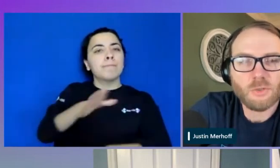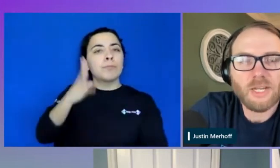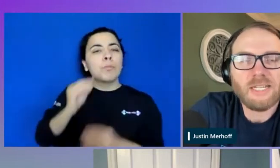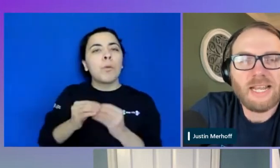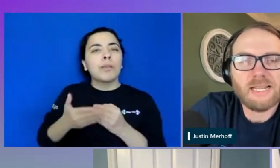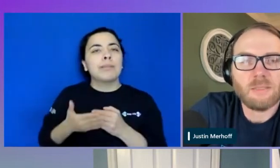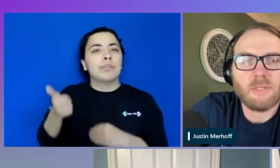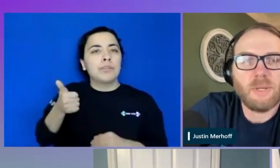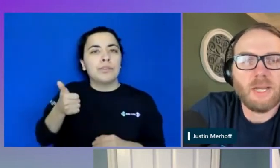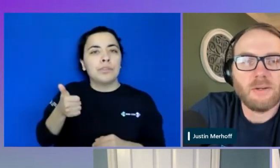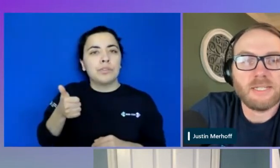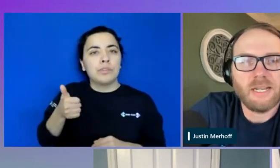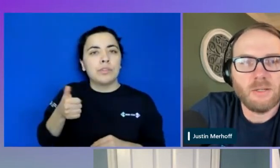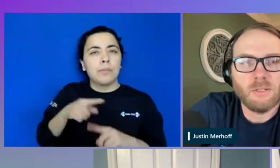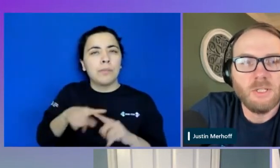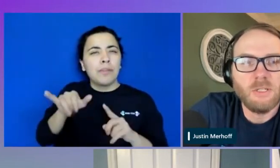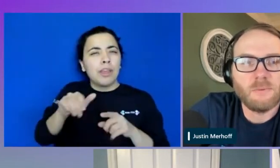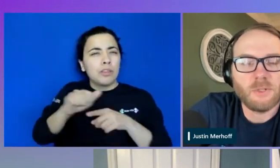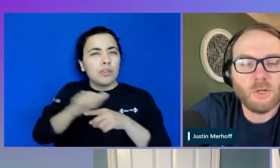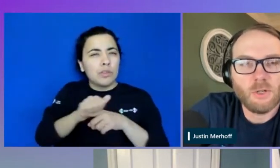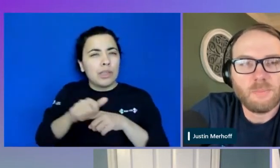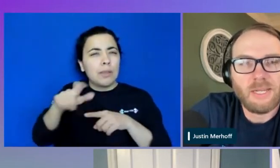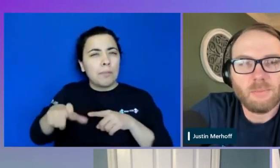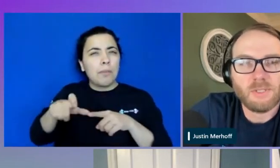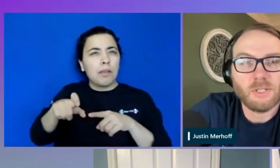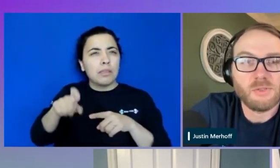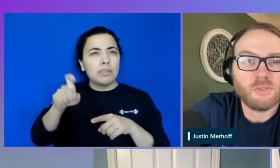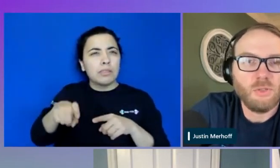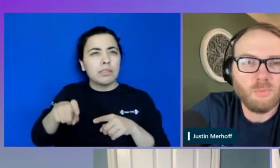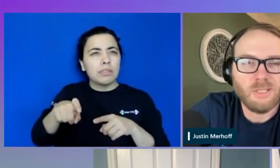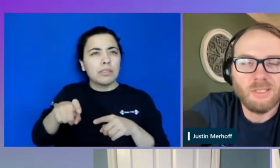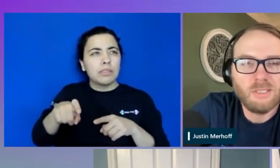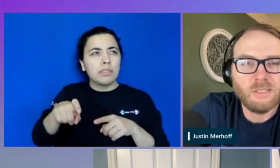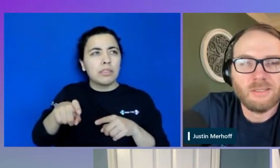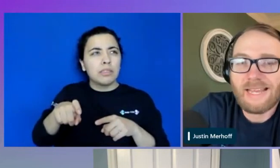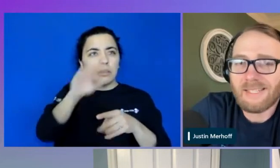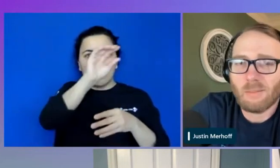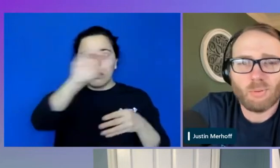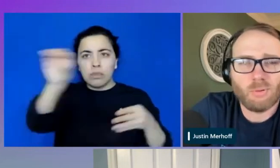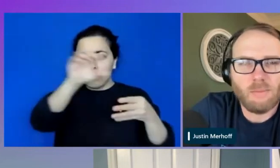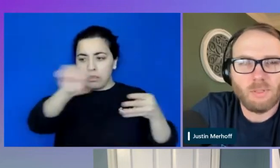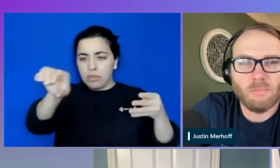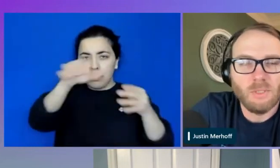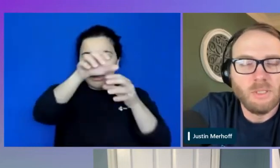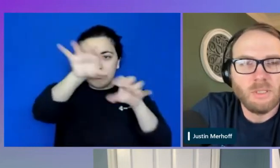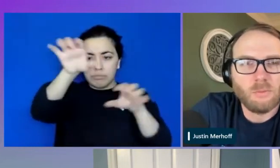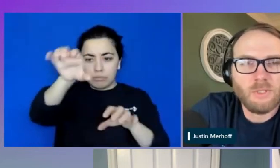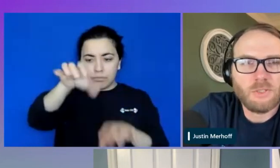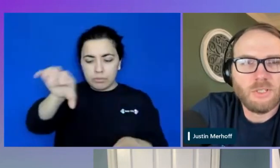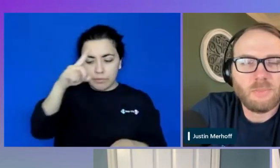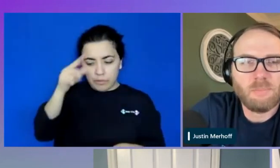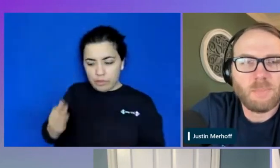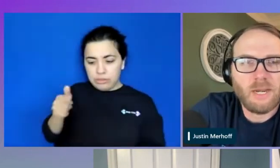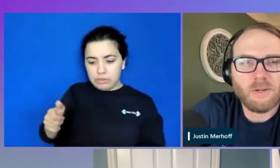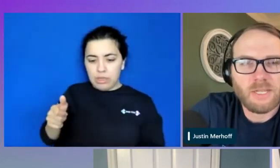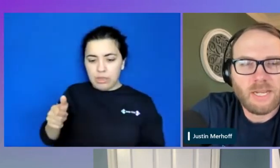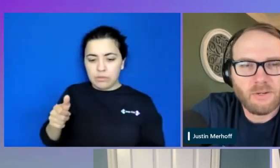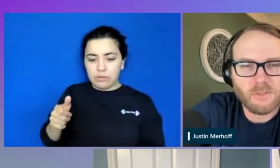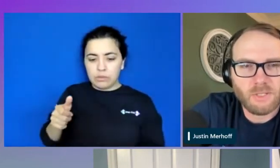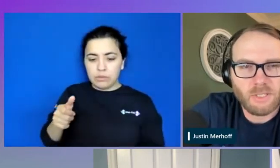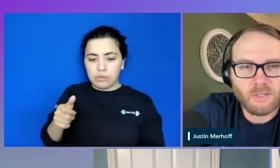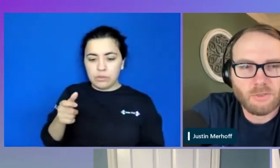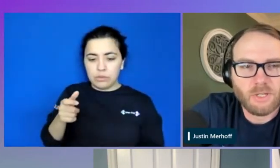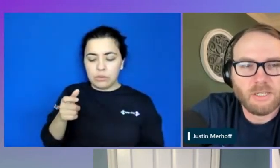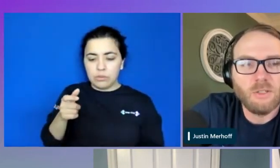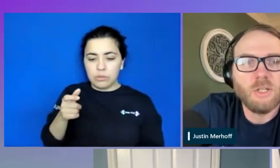The training has to be pared down for her to be able to consume it. That's a problem. We shouldn't be paring down